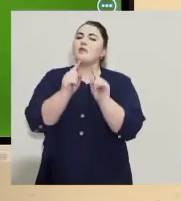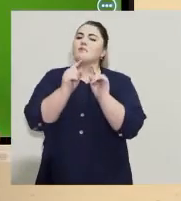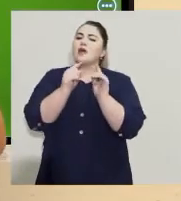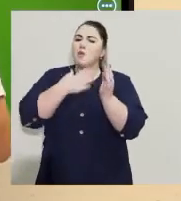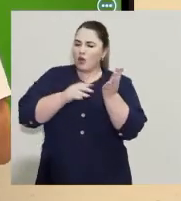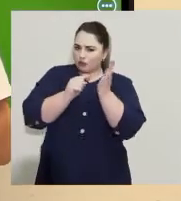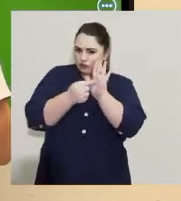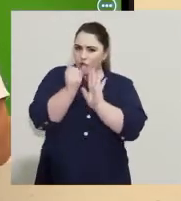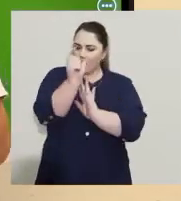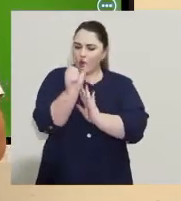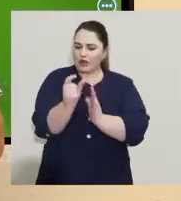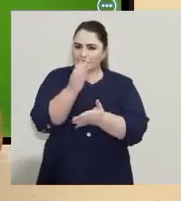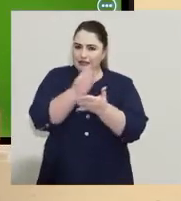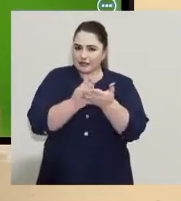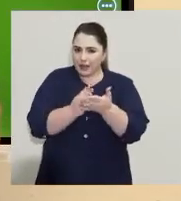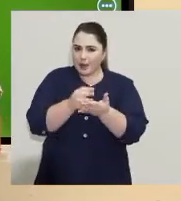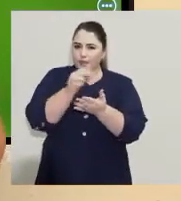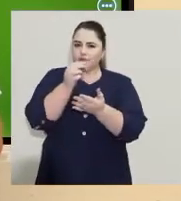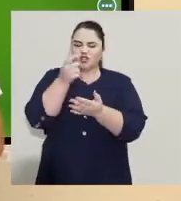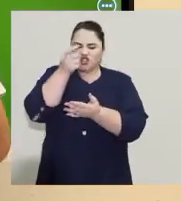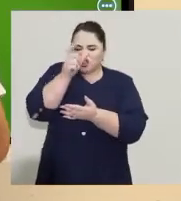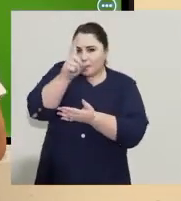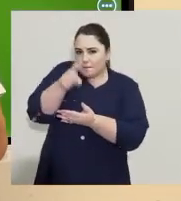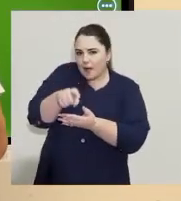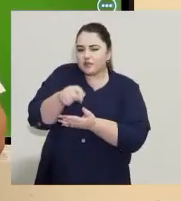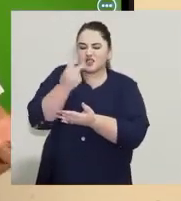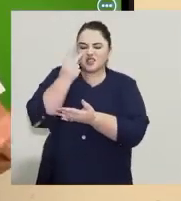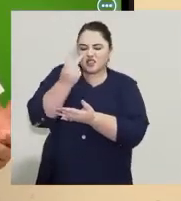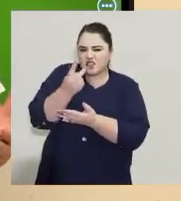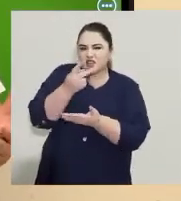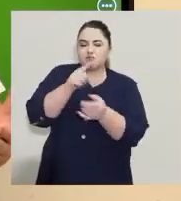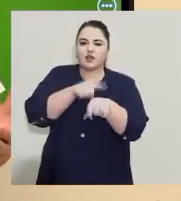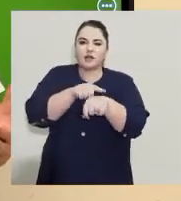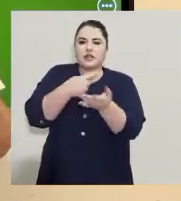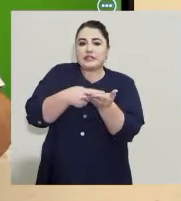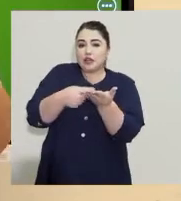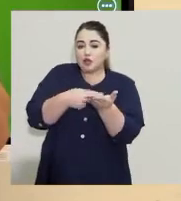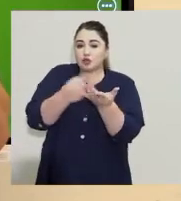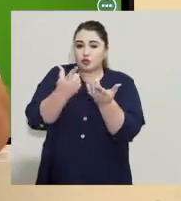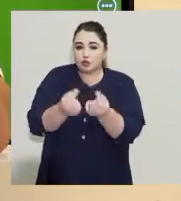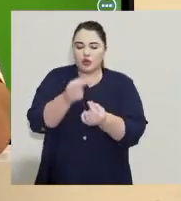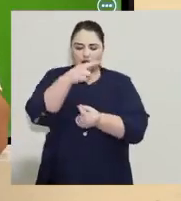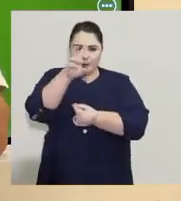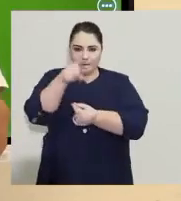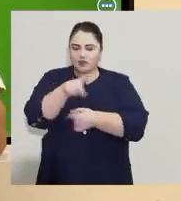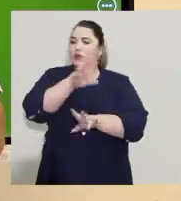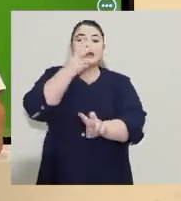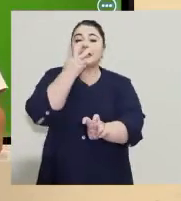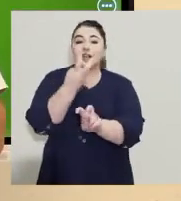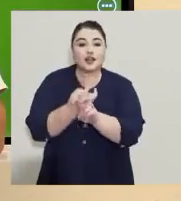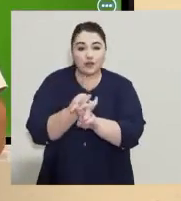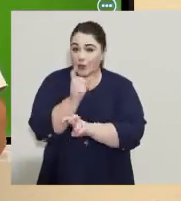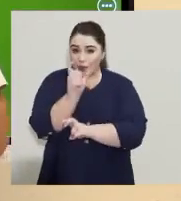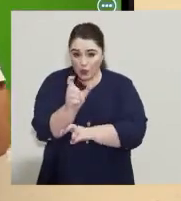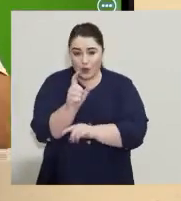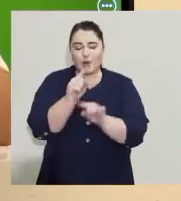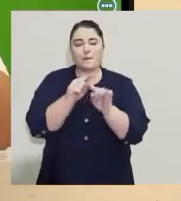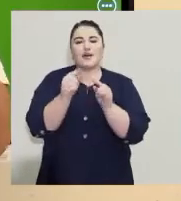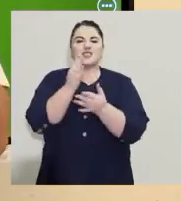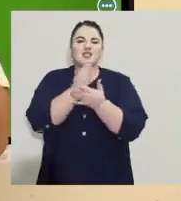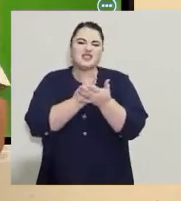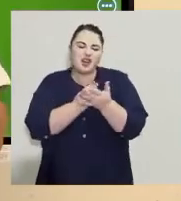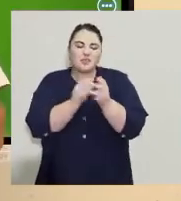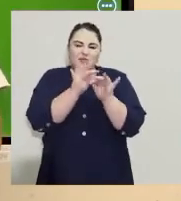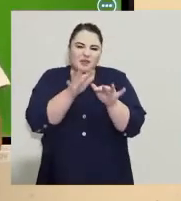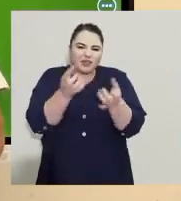to highlight a few words that you should look out for in this discussion, that you can get them right, because they're not hard, but there